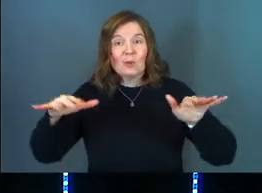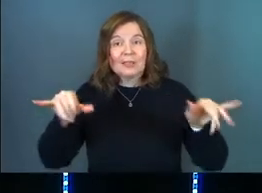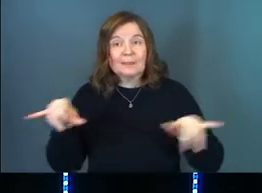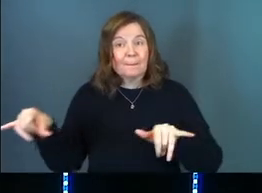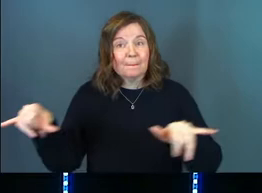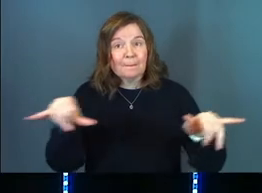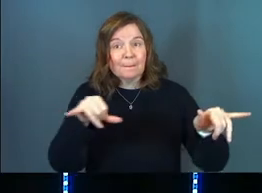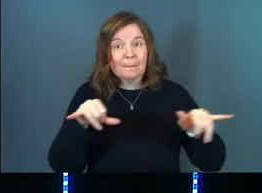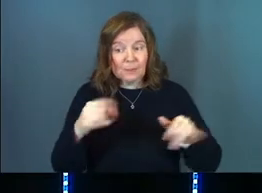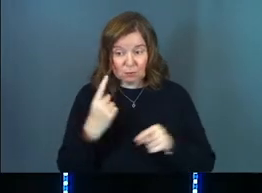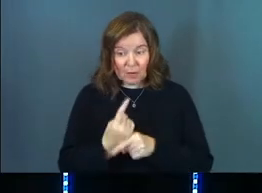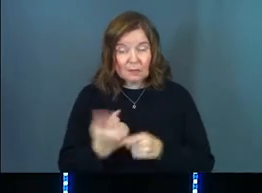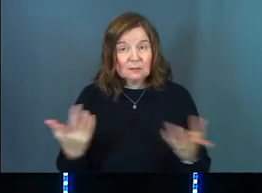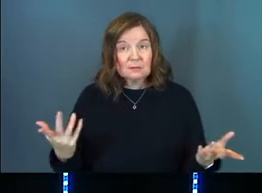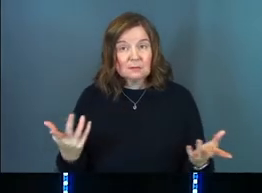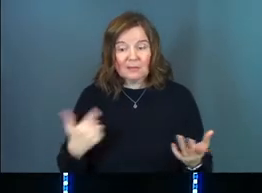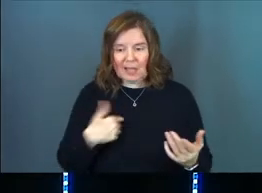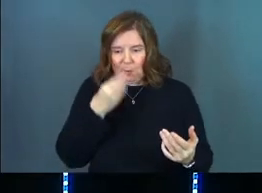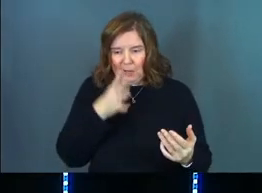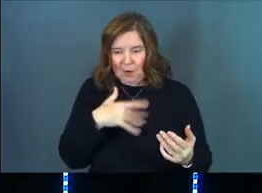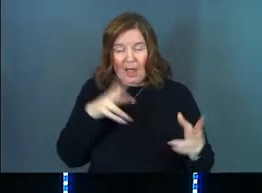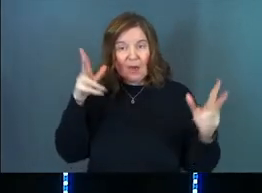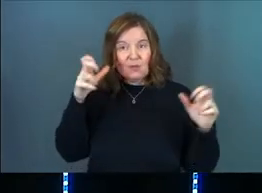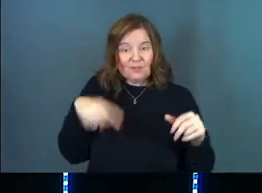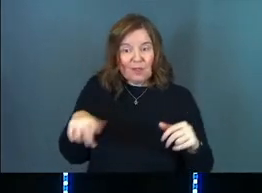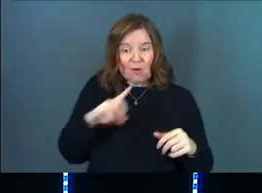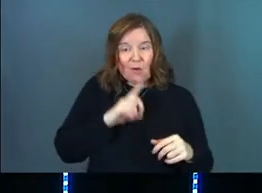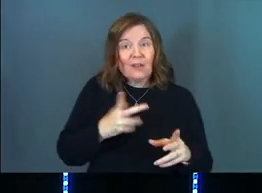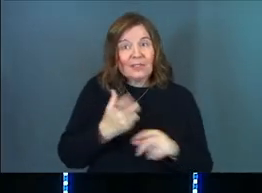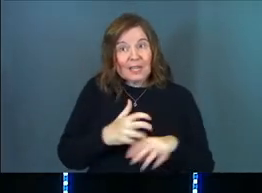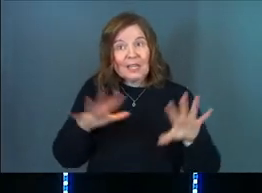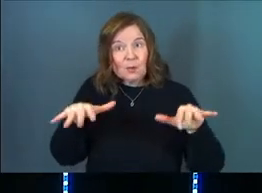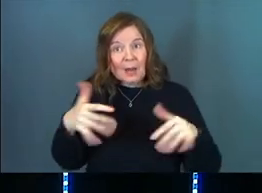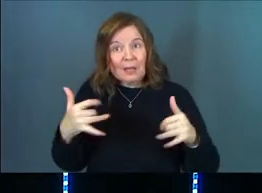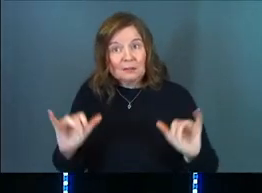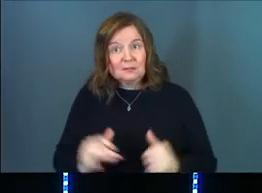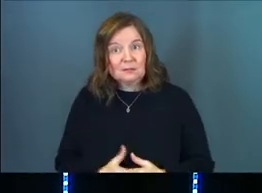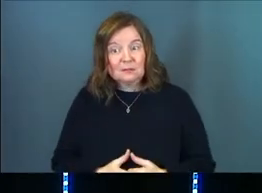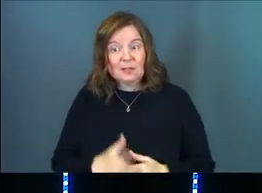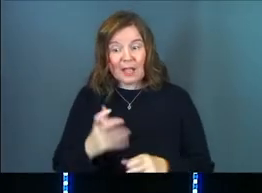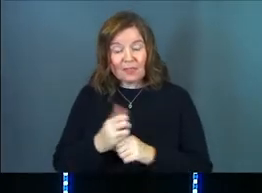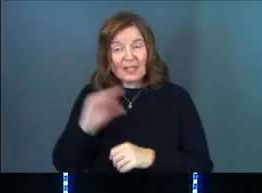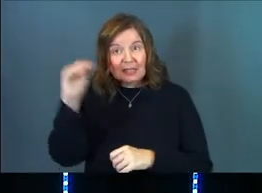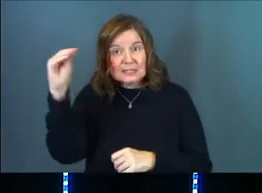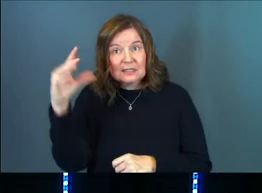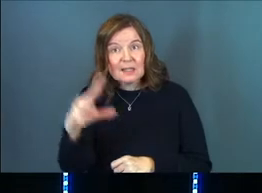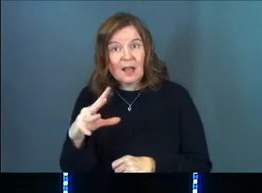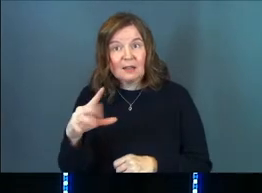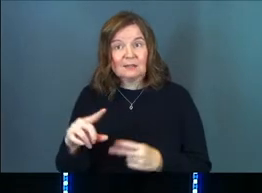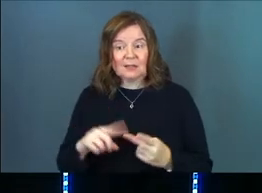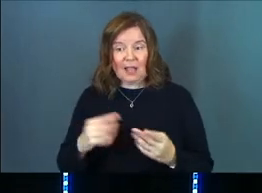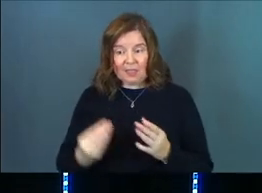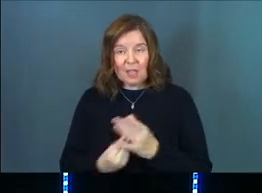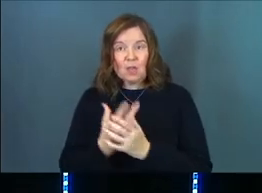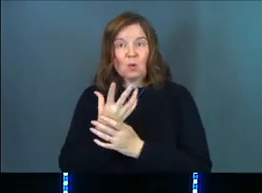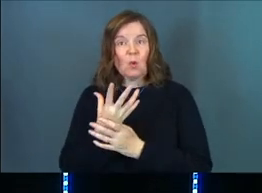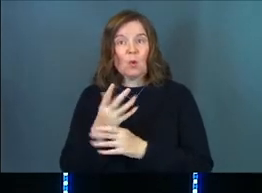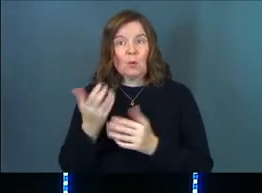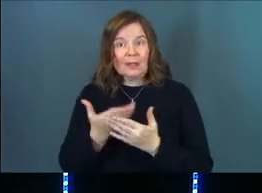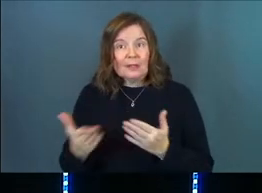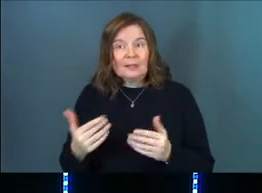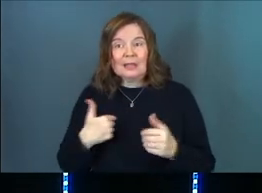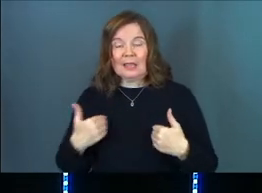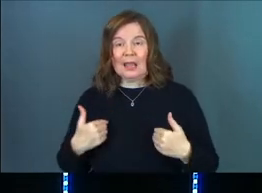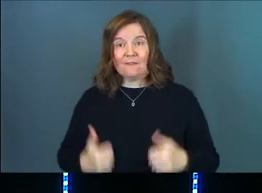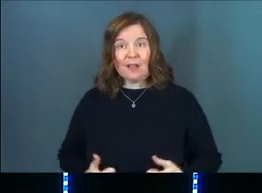rain, right? I don't care how evil they are, they get rain, and they get sun. And they can grow crops,